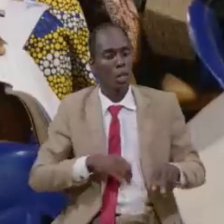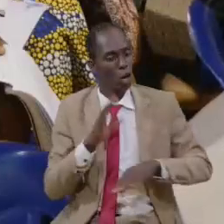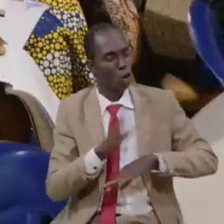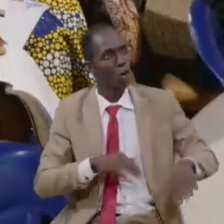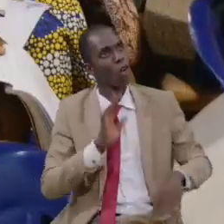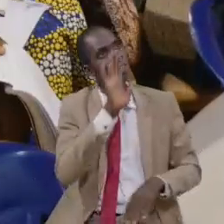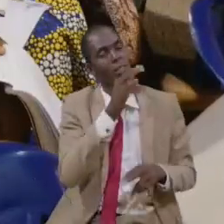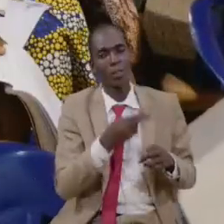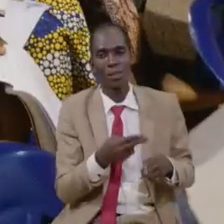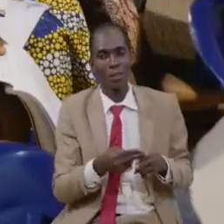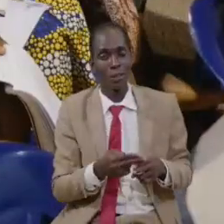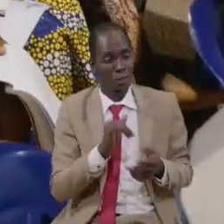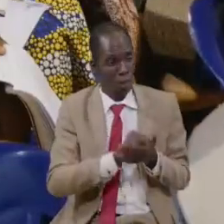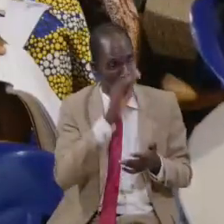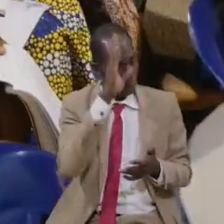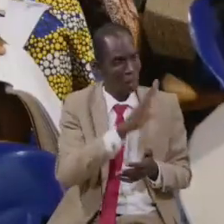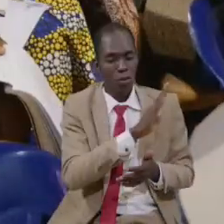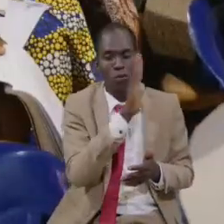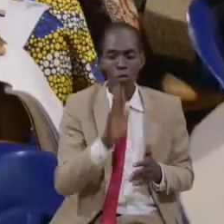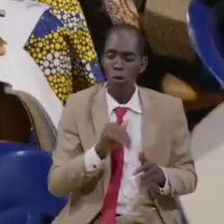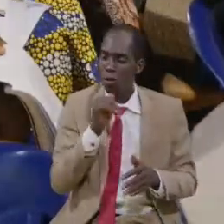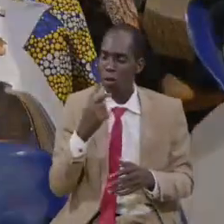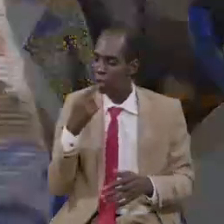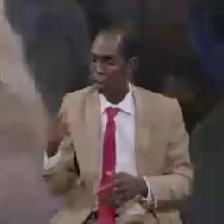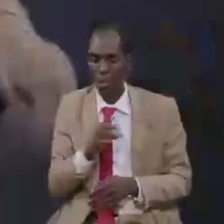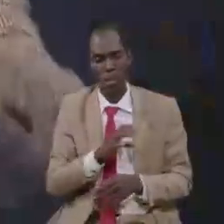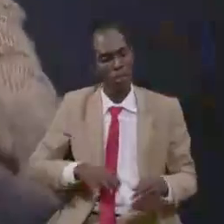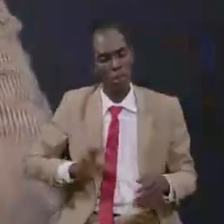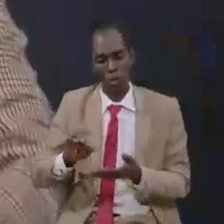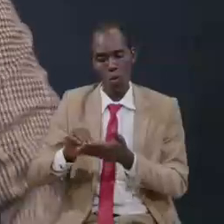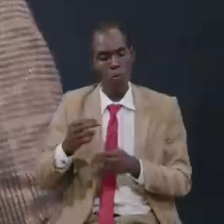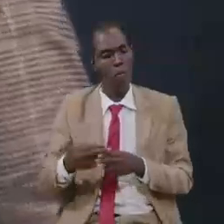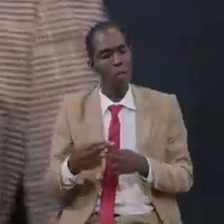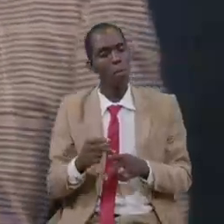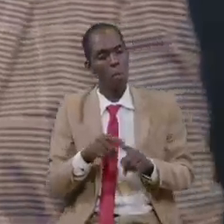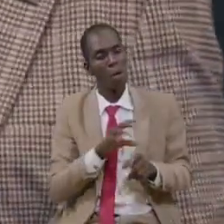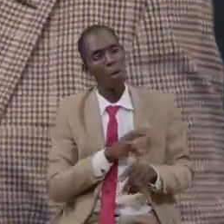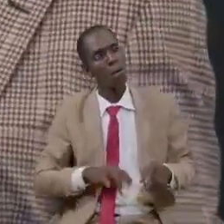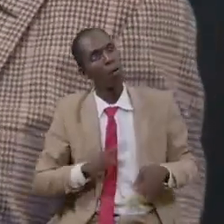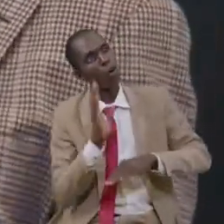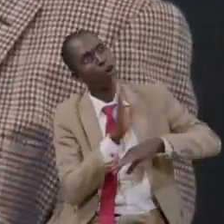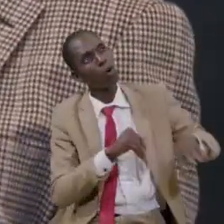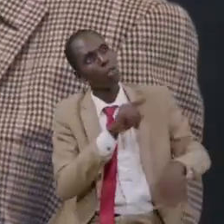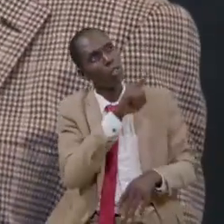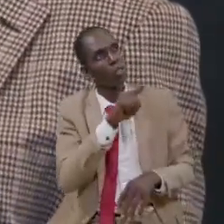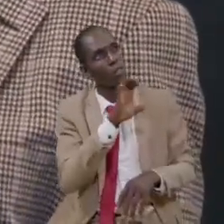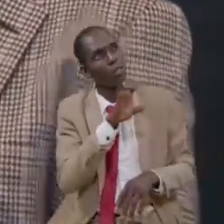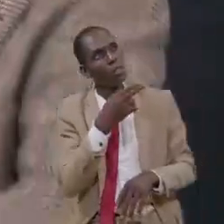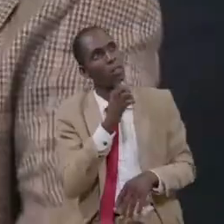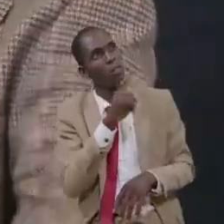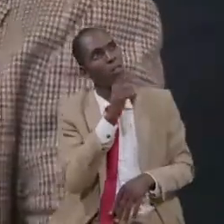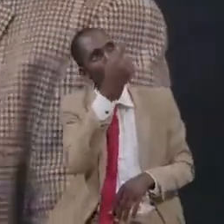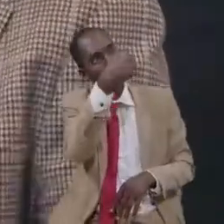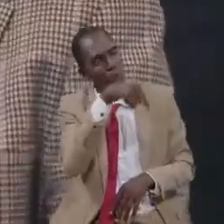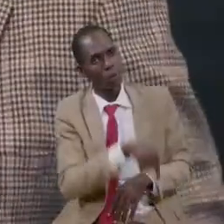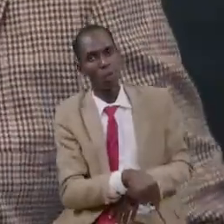his name. Christ called him and said, come down. You cannot stretch your hand and reach